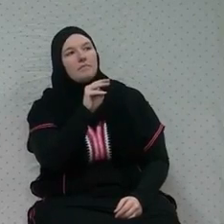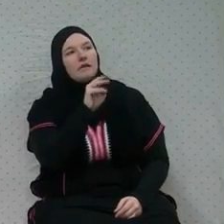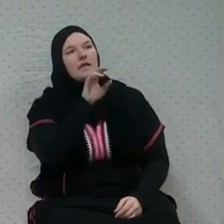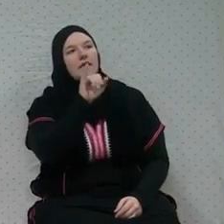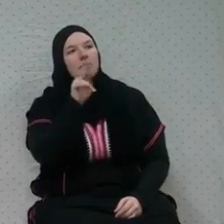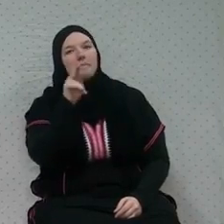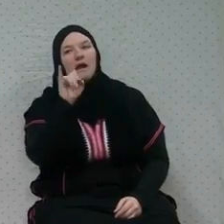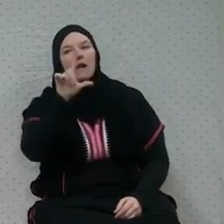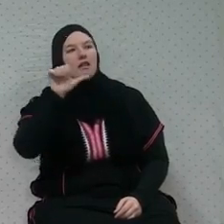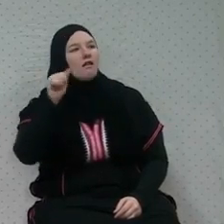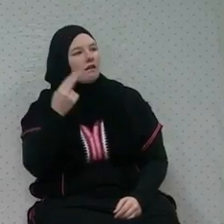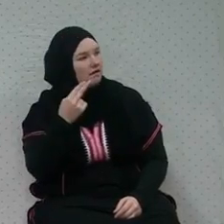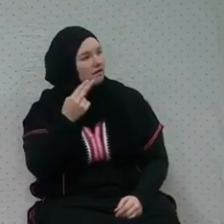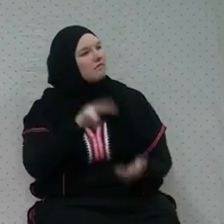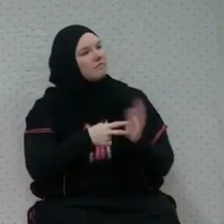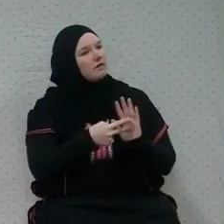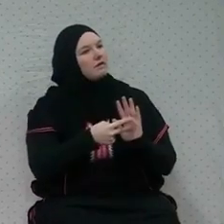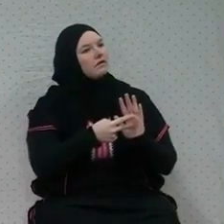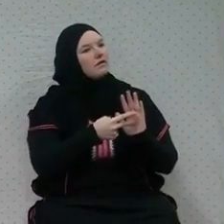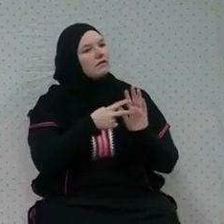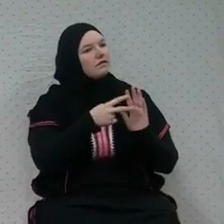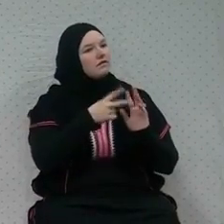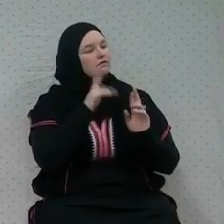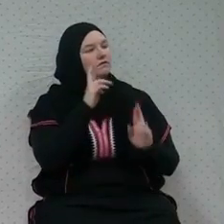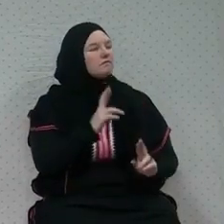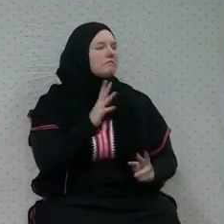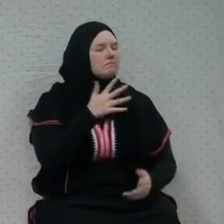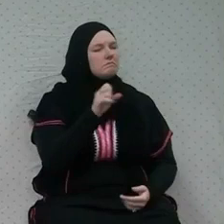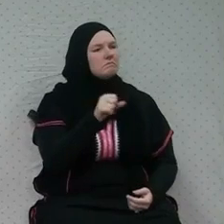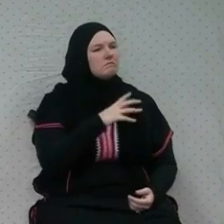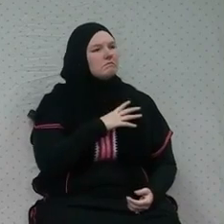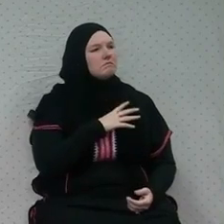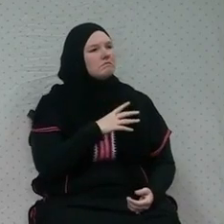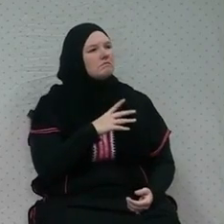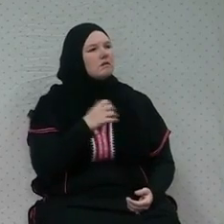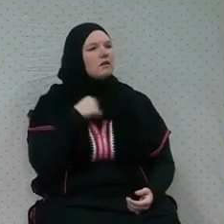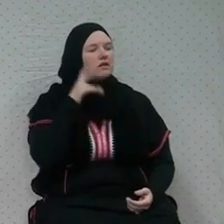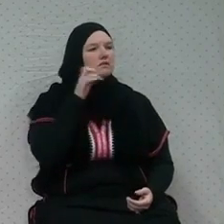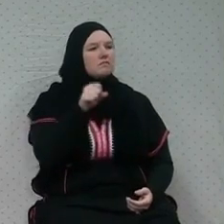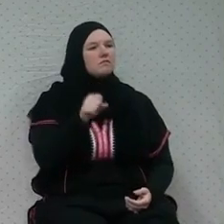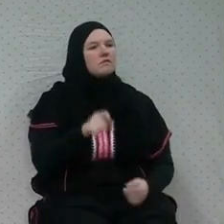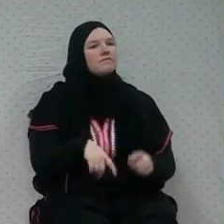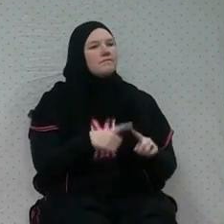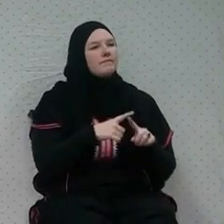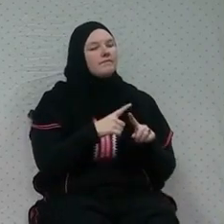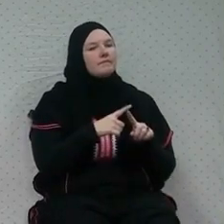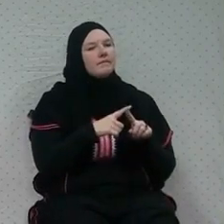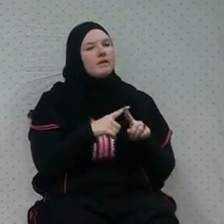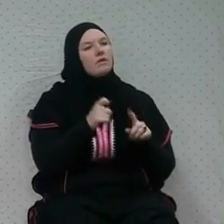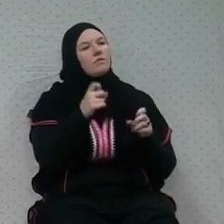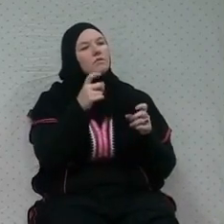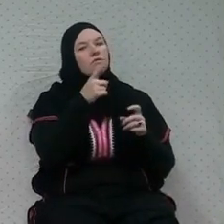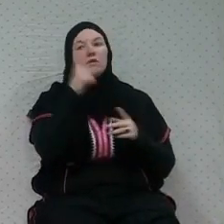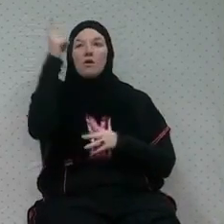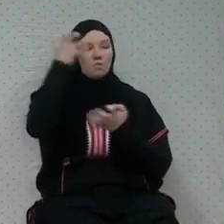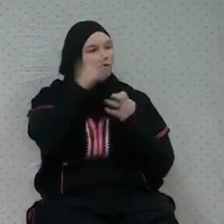respect and you honor what Allah has honored and you respect what Allah expects you to respect.